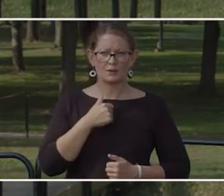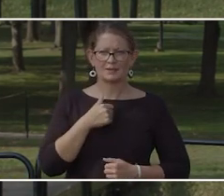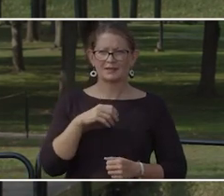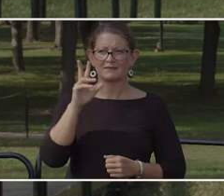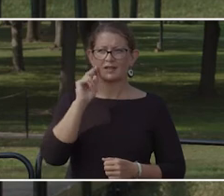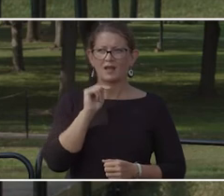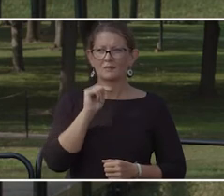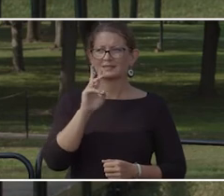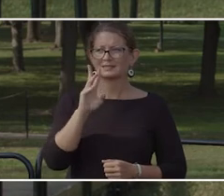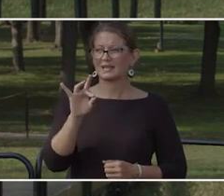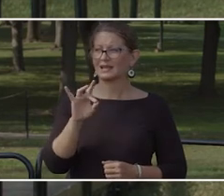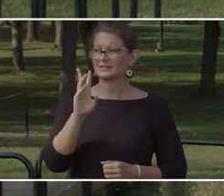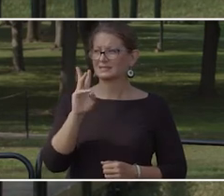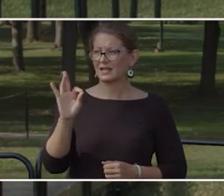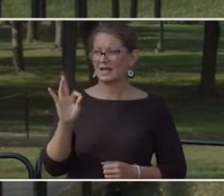Vietnam